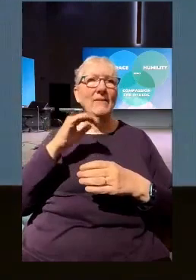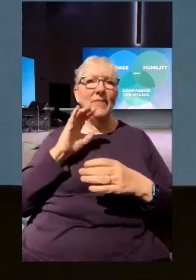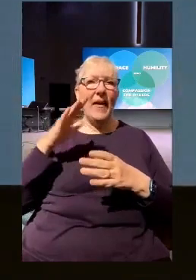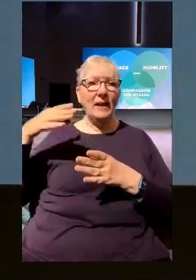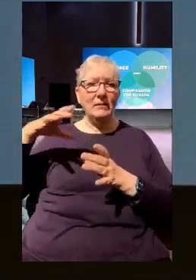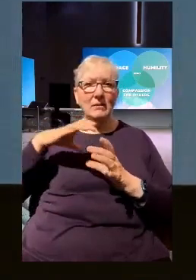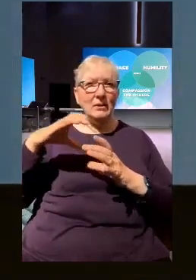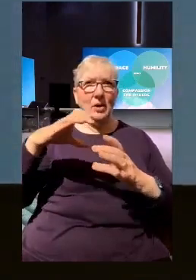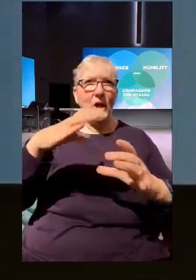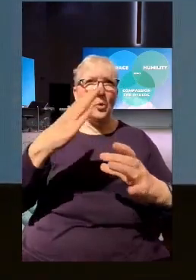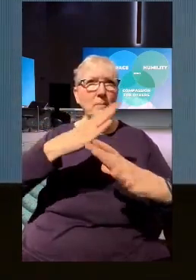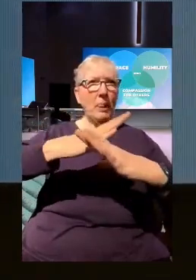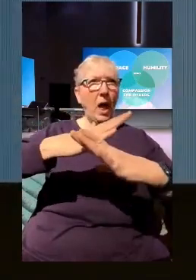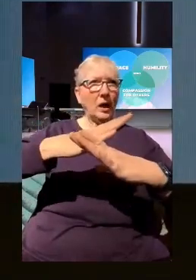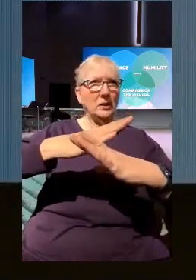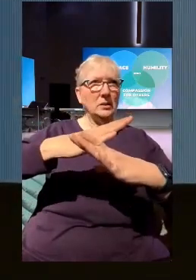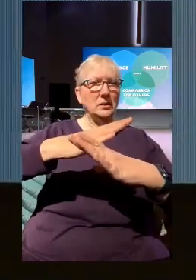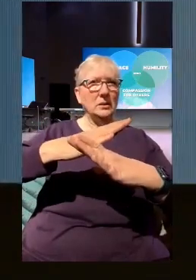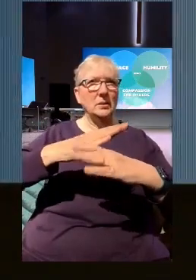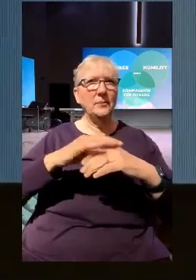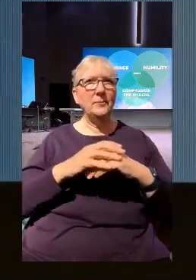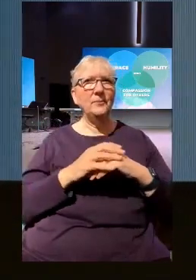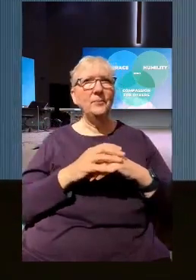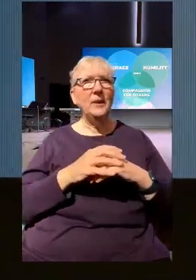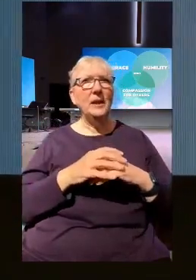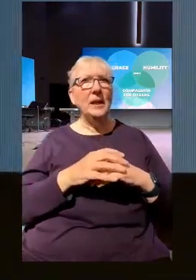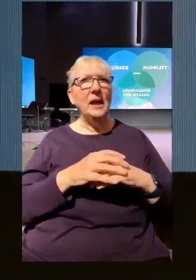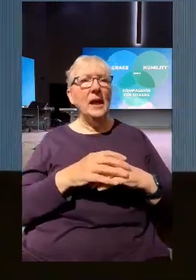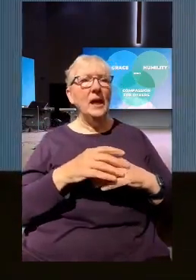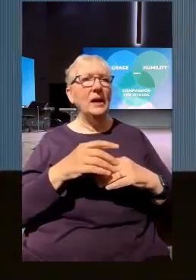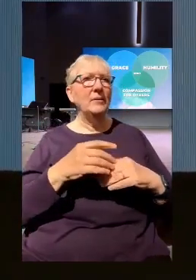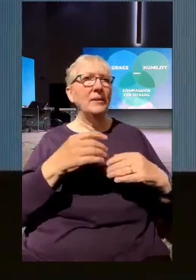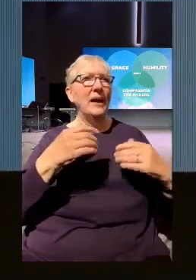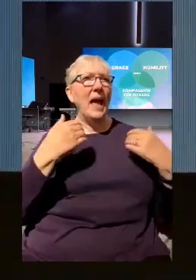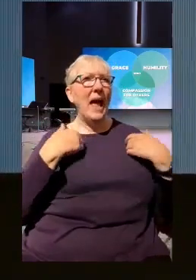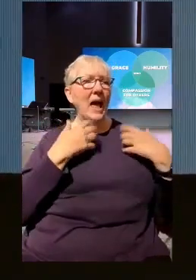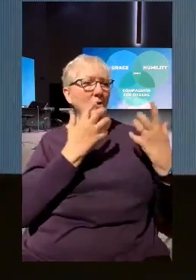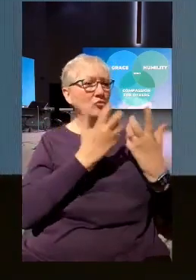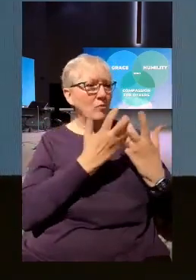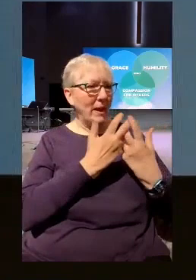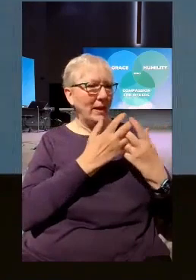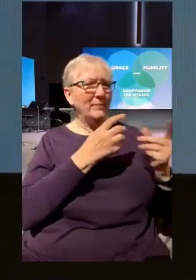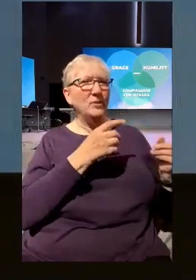roommate who professed to be a Christian, and we went to church together,